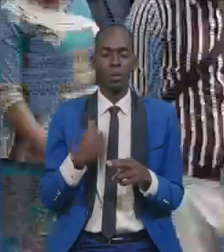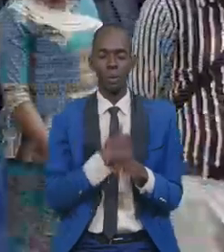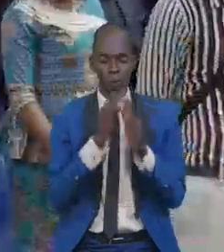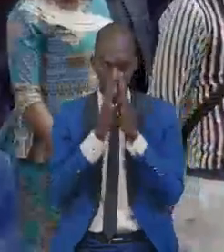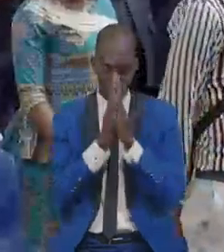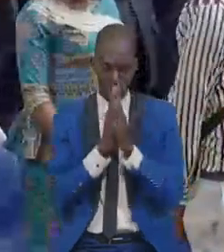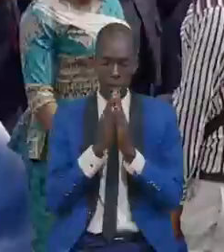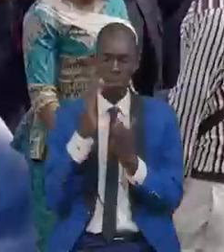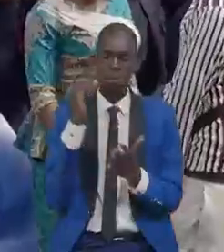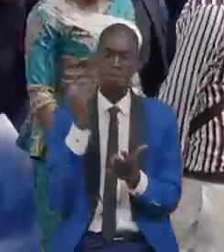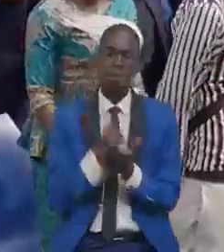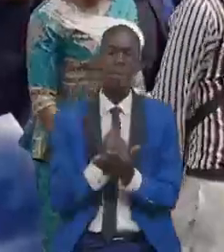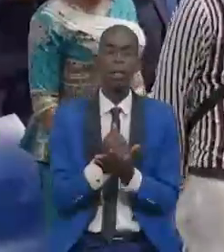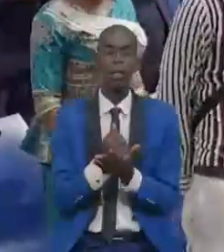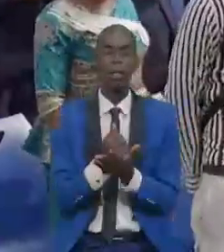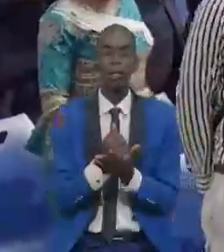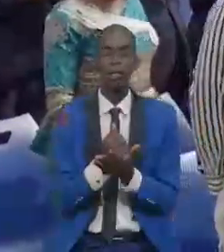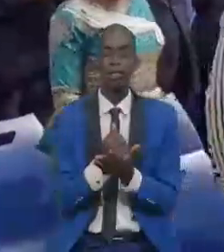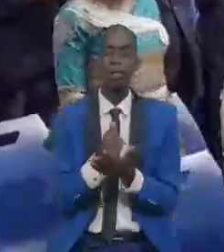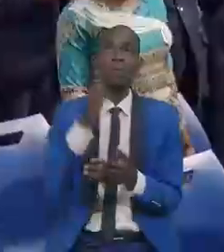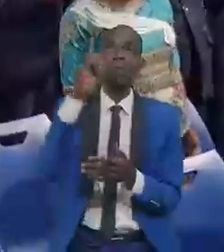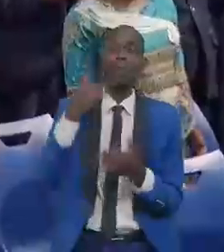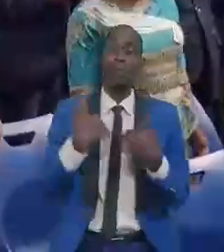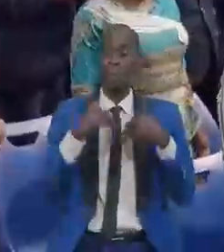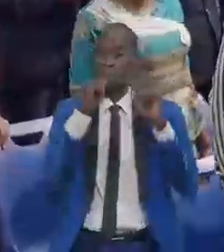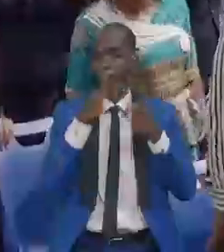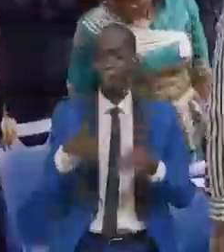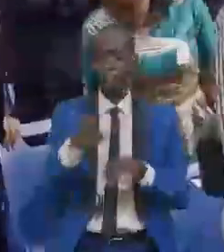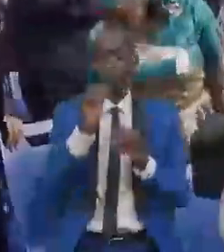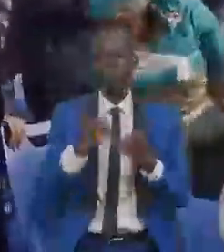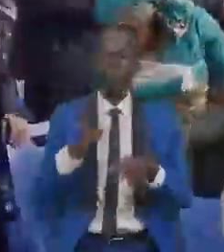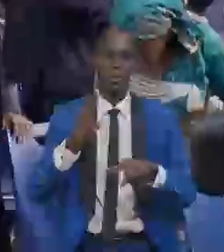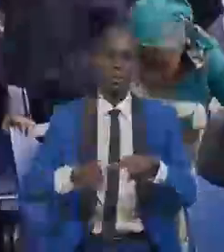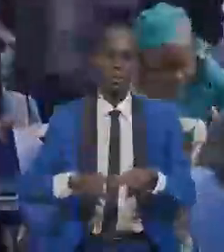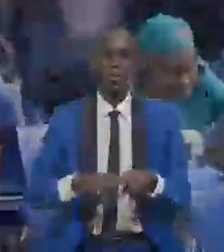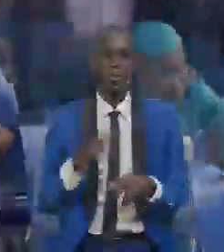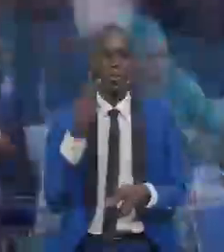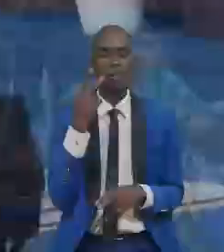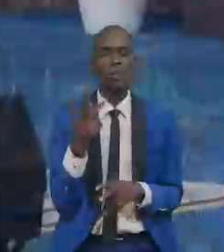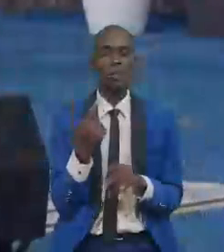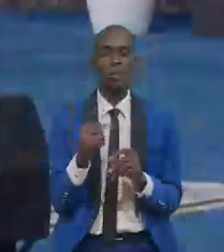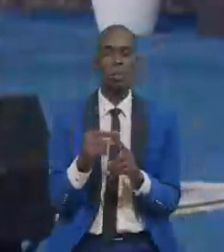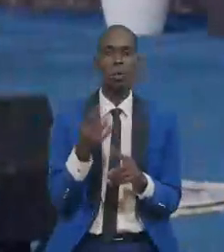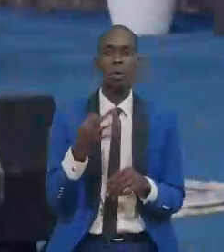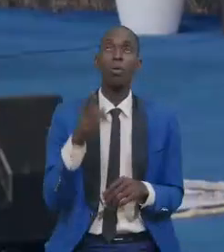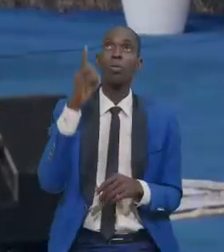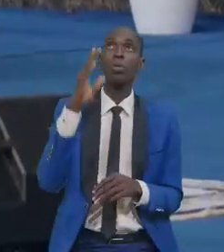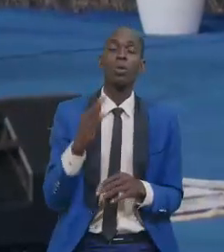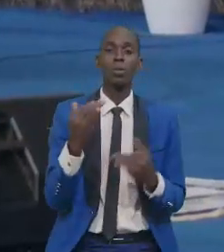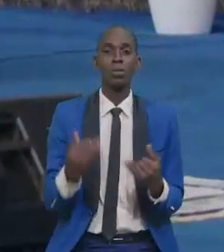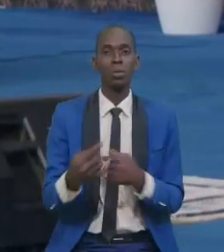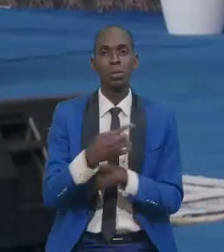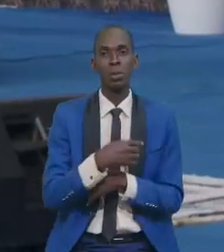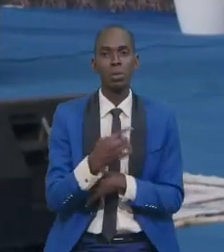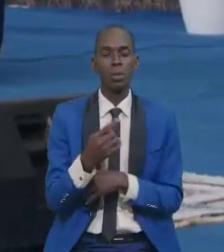pray. God has blessed you, you can say that. We're looking at the word of God today. We're looking at